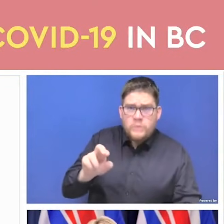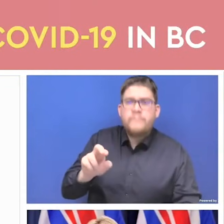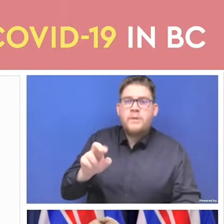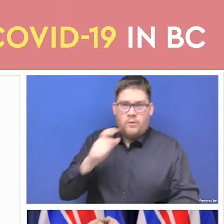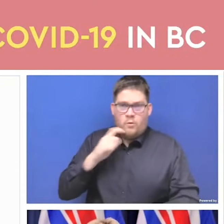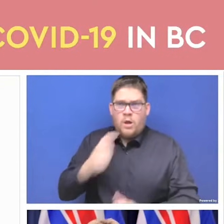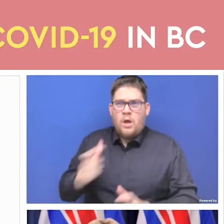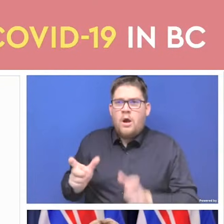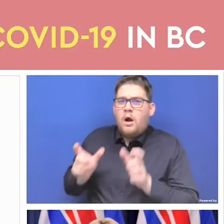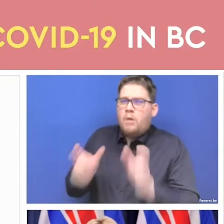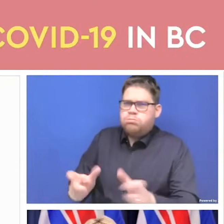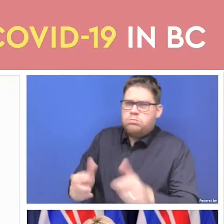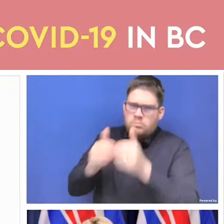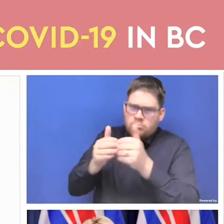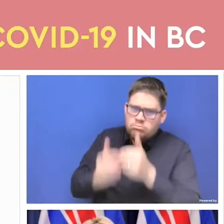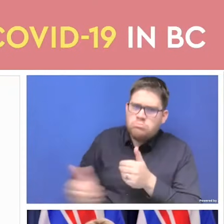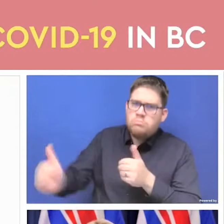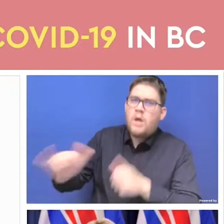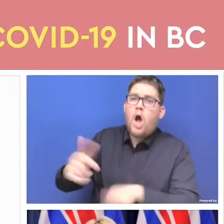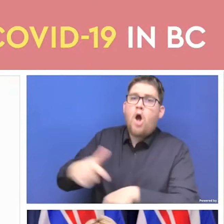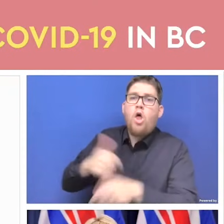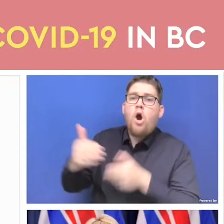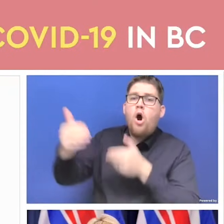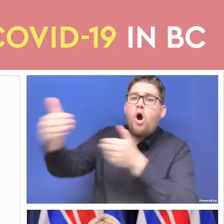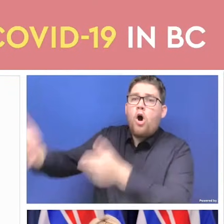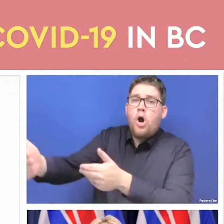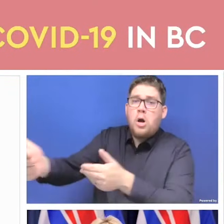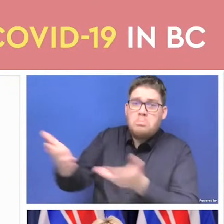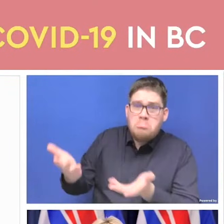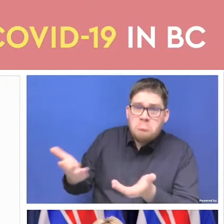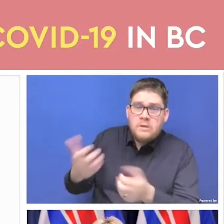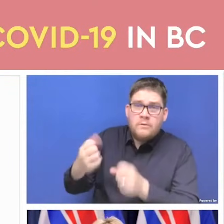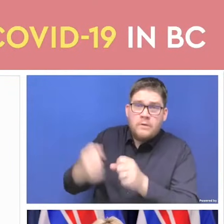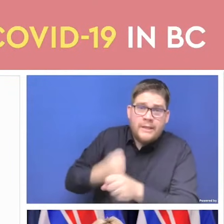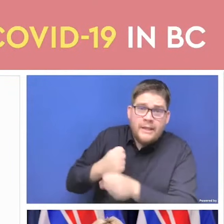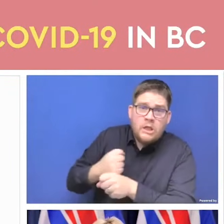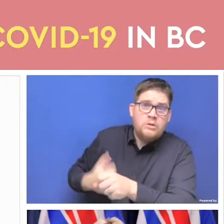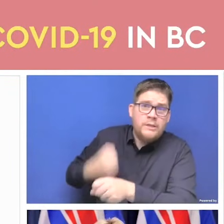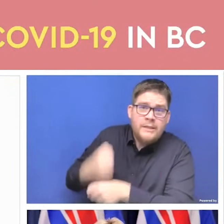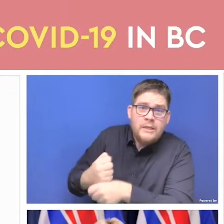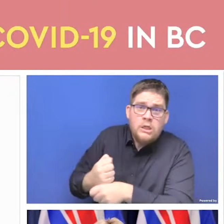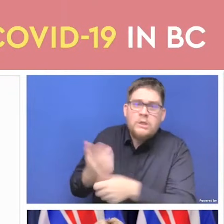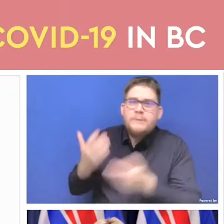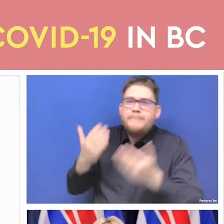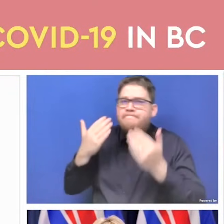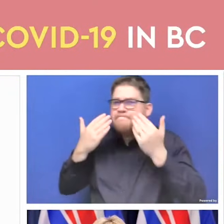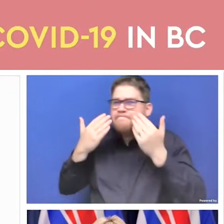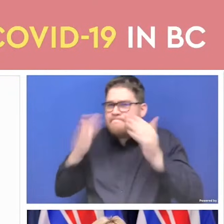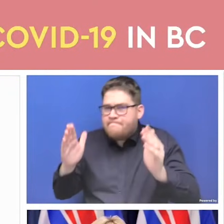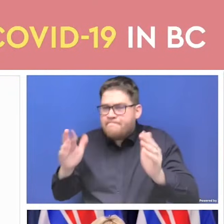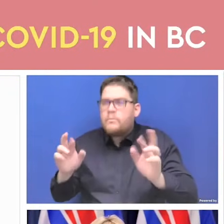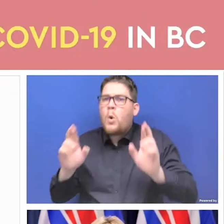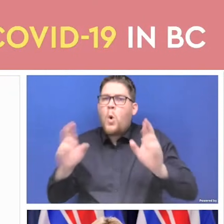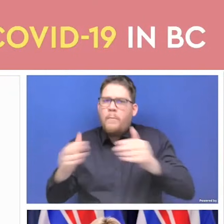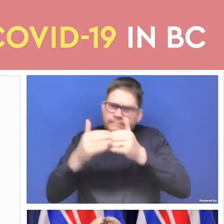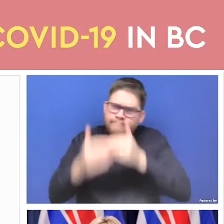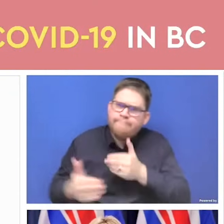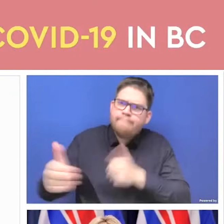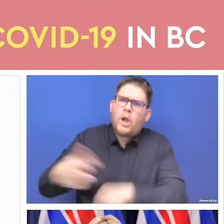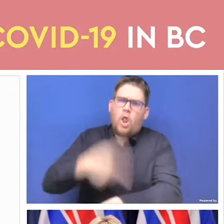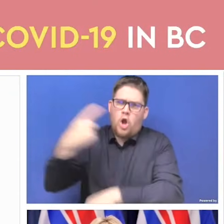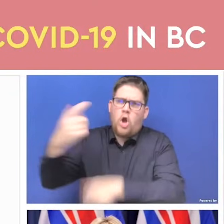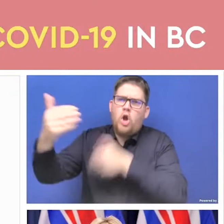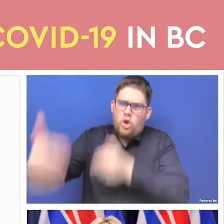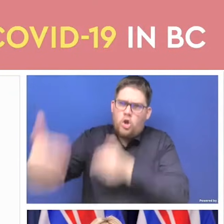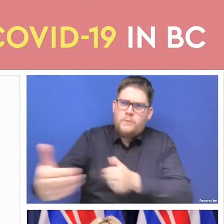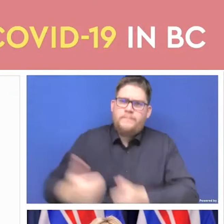years. That is our hope, but we don't yet know that. We're going to be following the data around the world, and the data that we'll